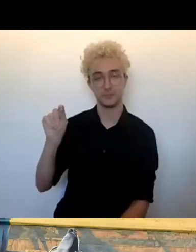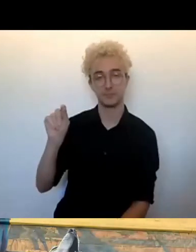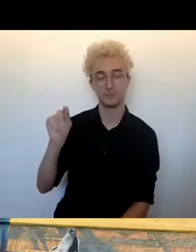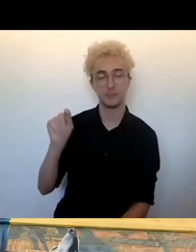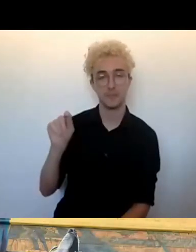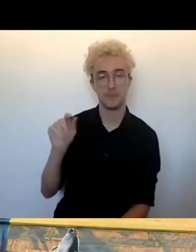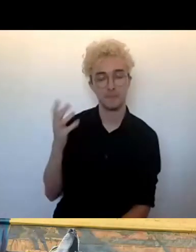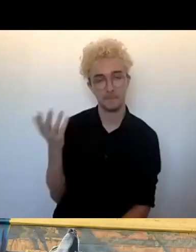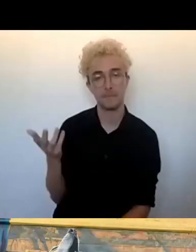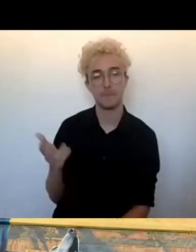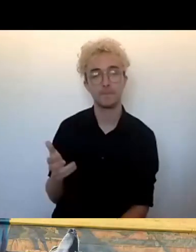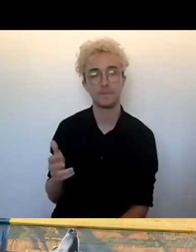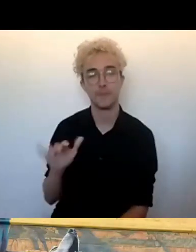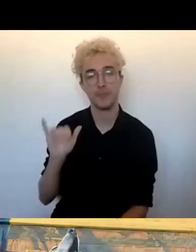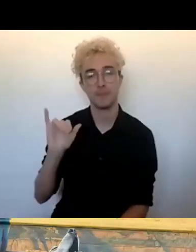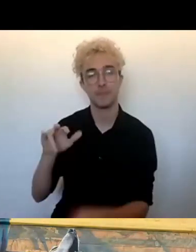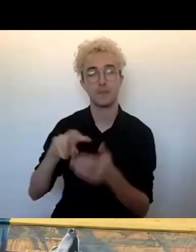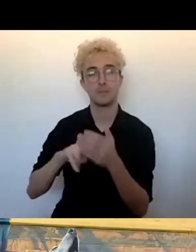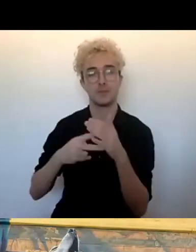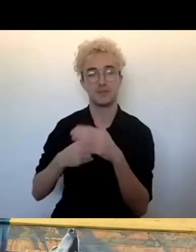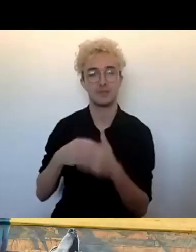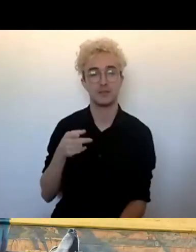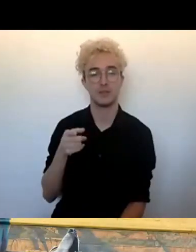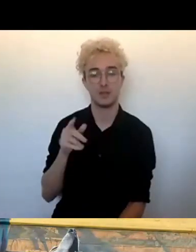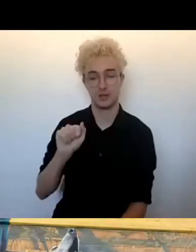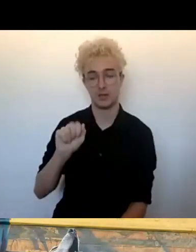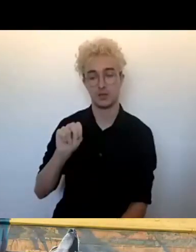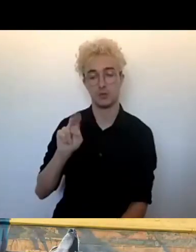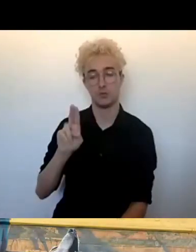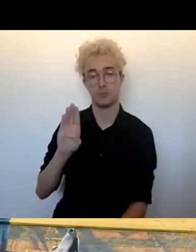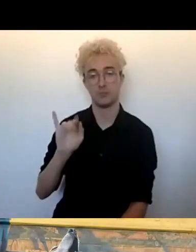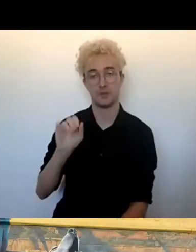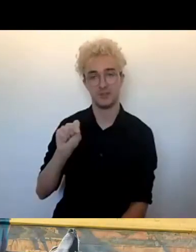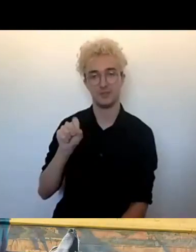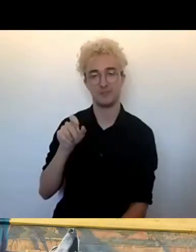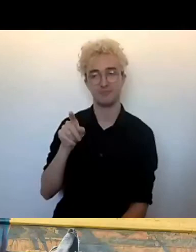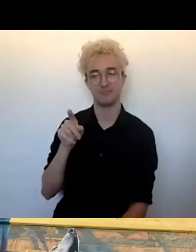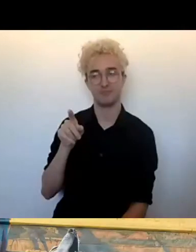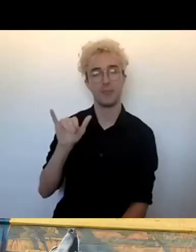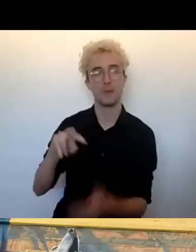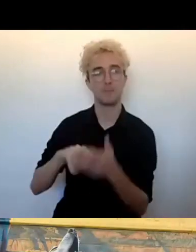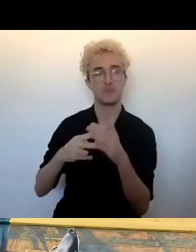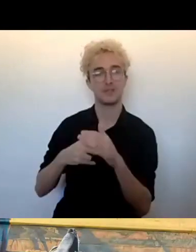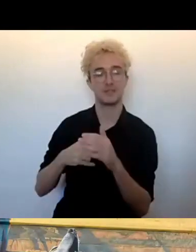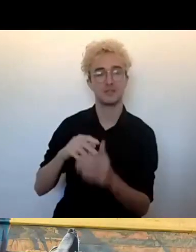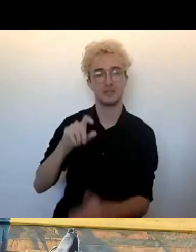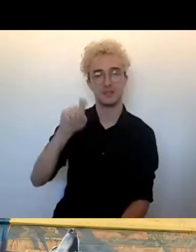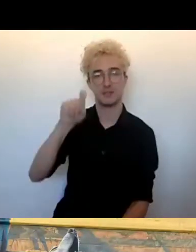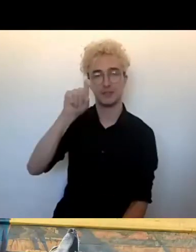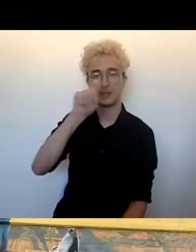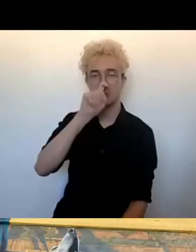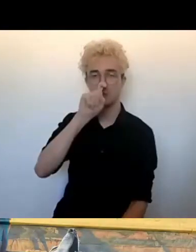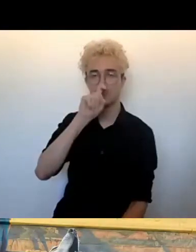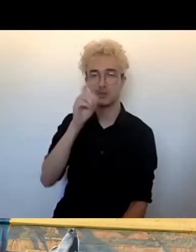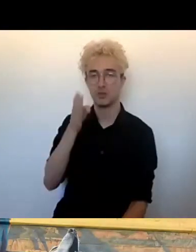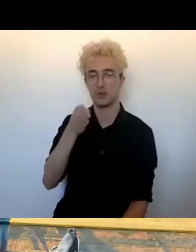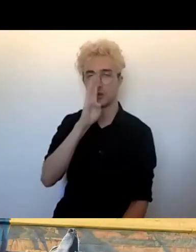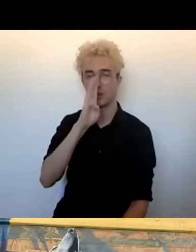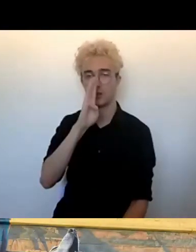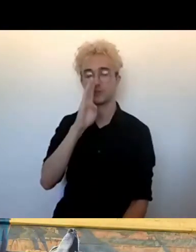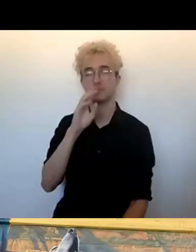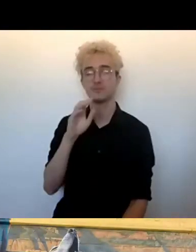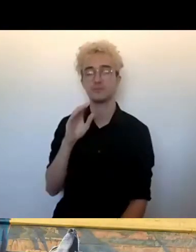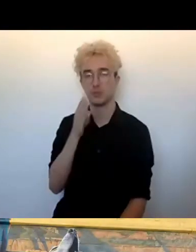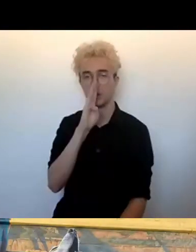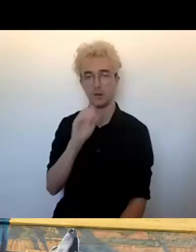And so that means he's actually, Anubis is an Egyptian god of the underworld. So it's kind of a cool